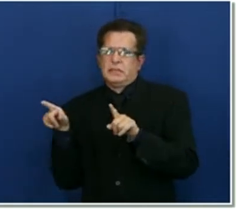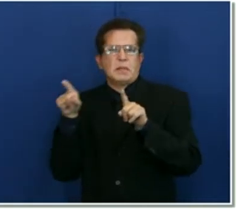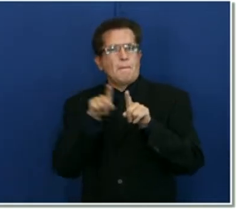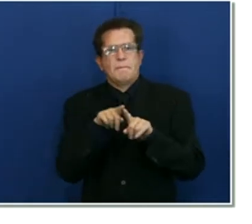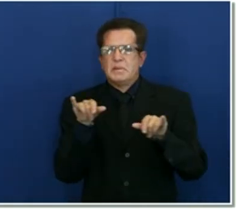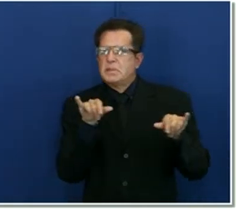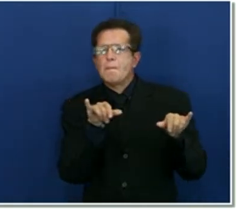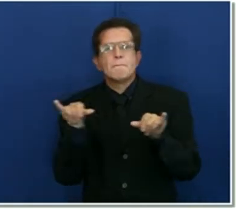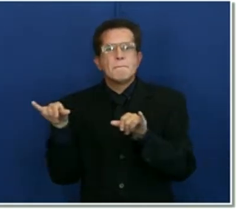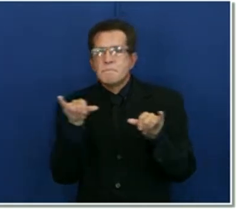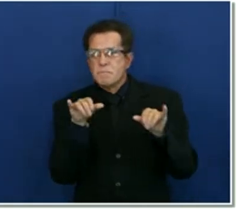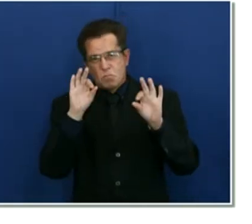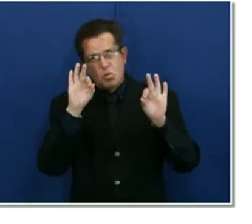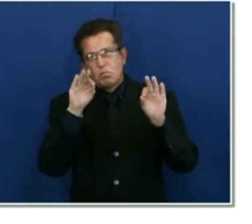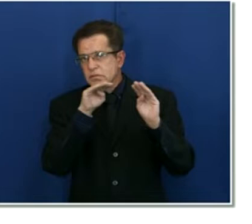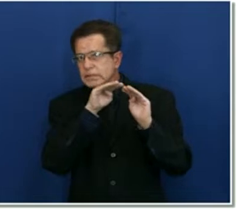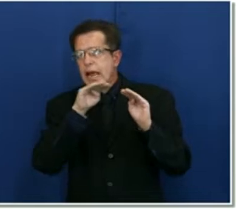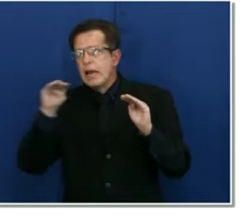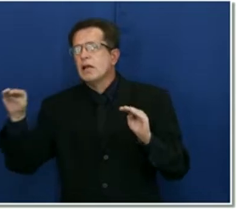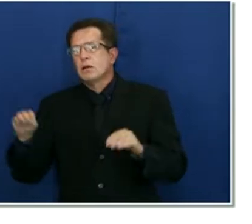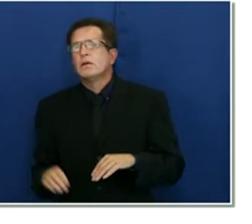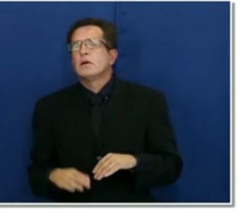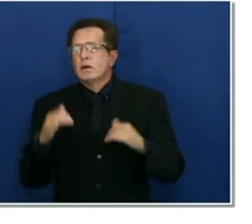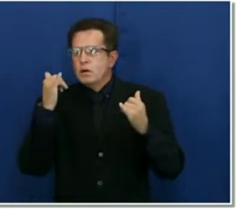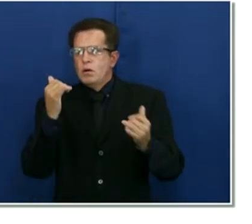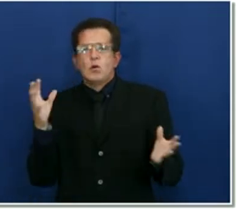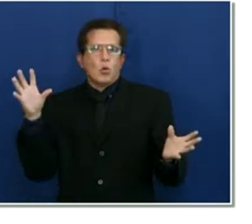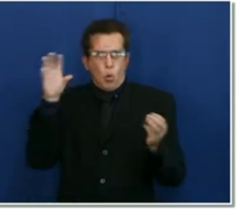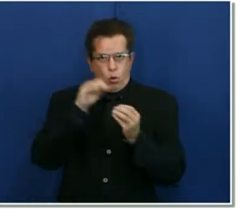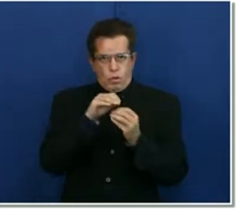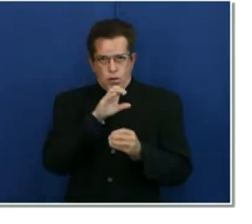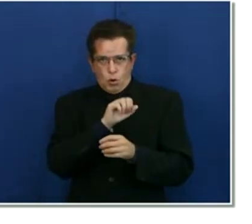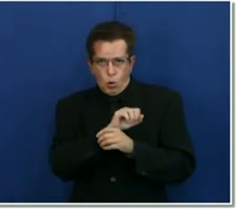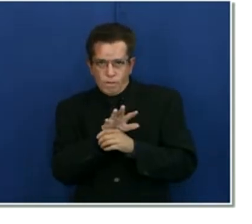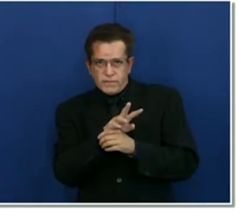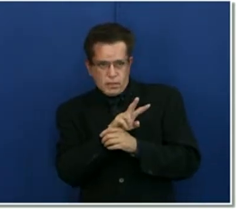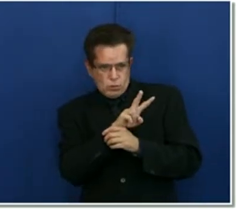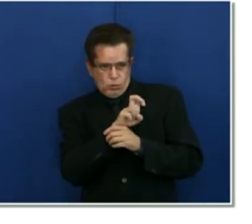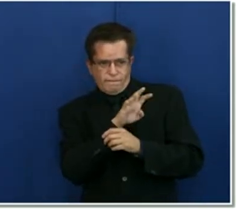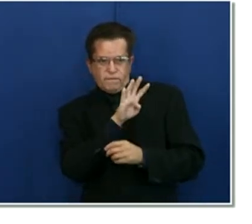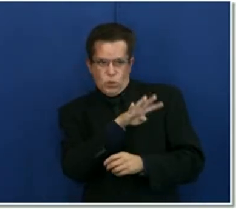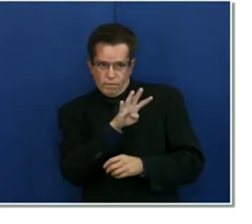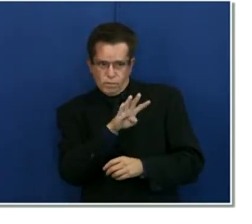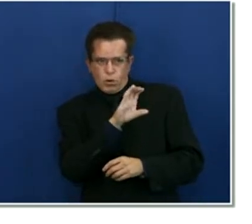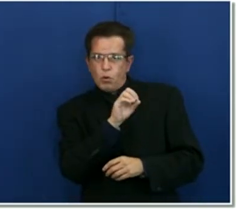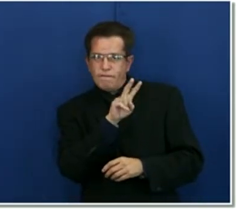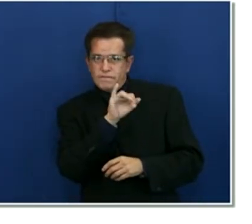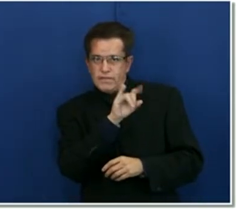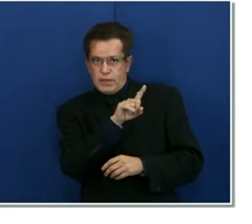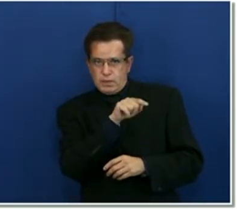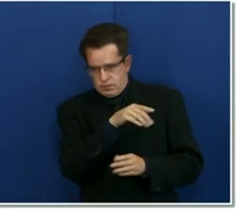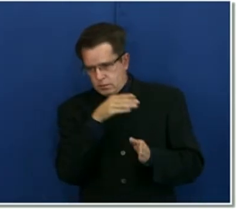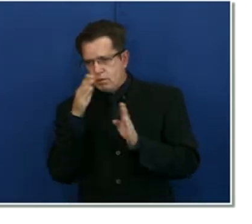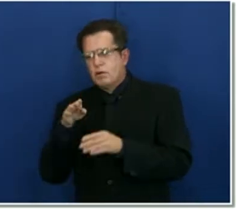so holding remarkably steady. Total COVID hospitalization, the 244 of the COVID,